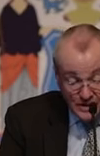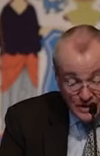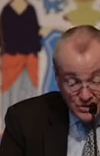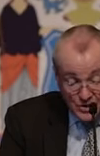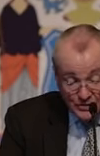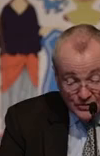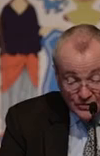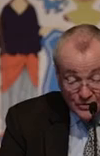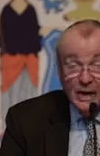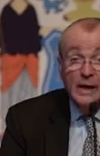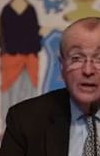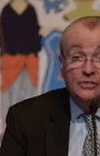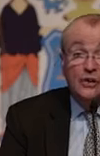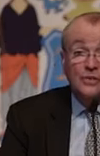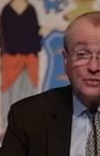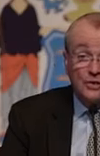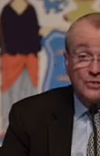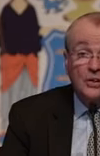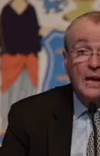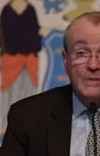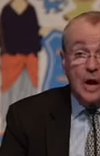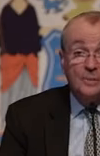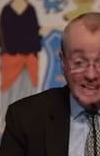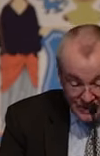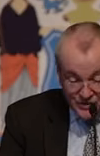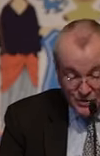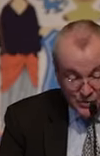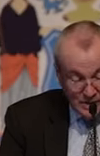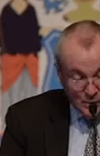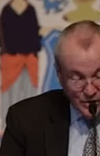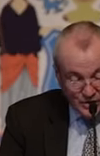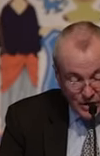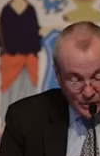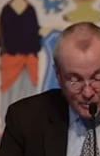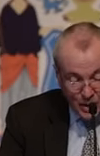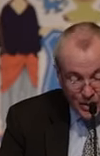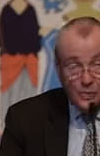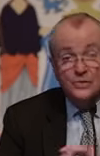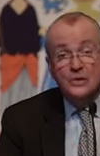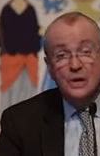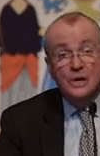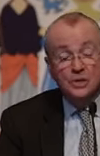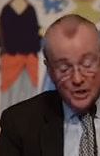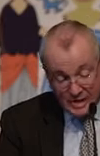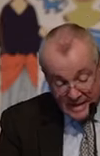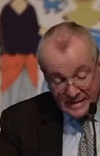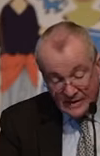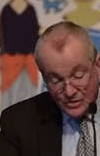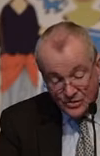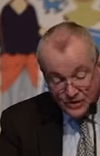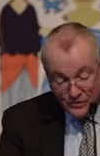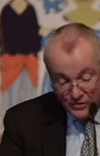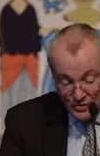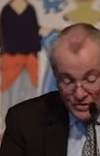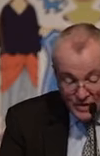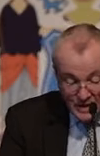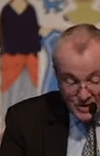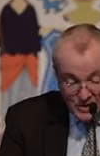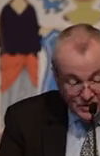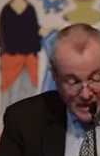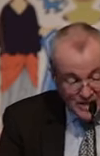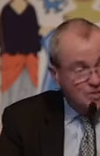that servicers have opted into, and we should note that borrowers should contact their